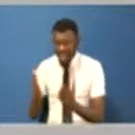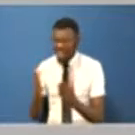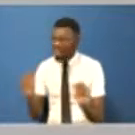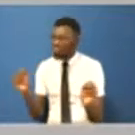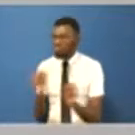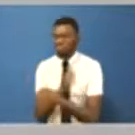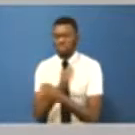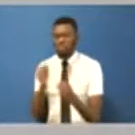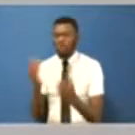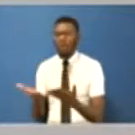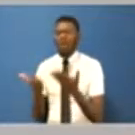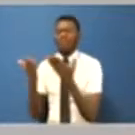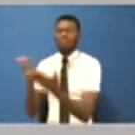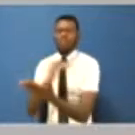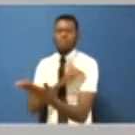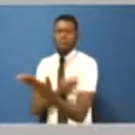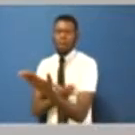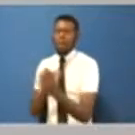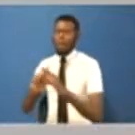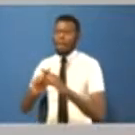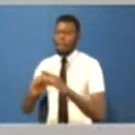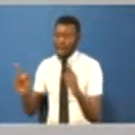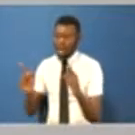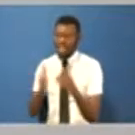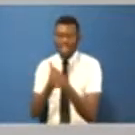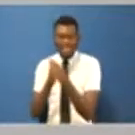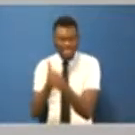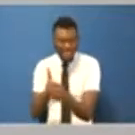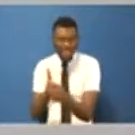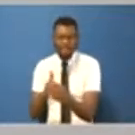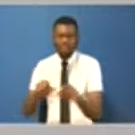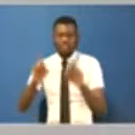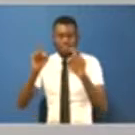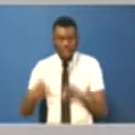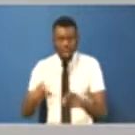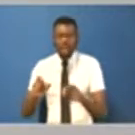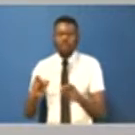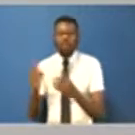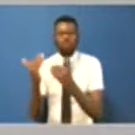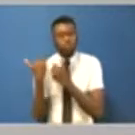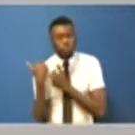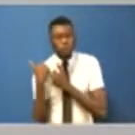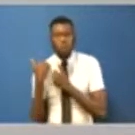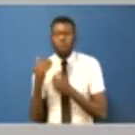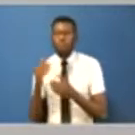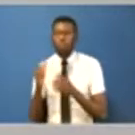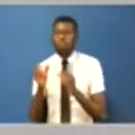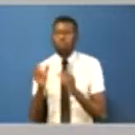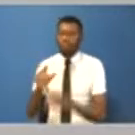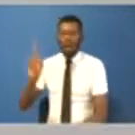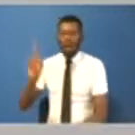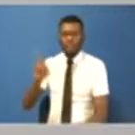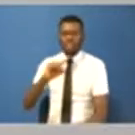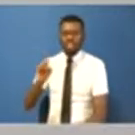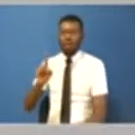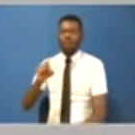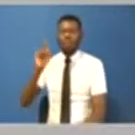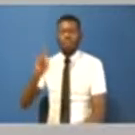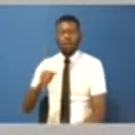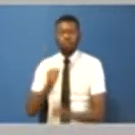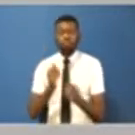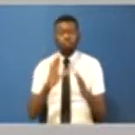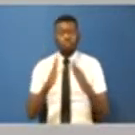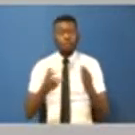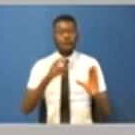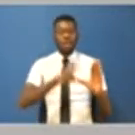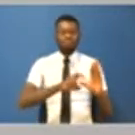but if we are in that state we must be responsible as leaders and say i've made a mistake i'm not delivering as a leader so that our